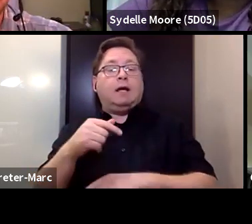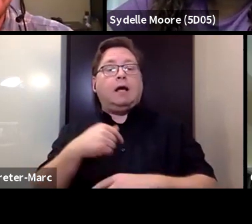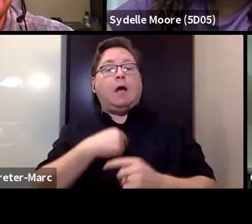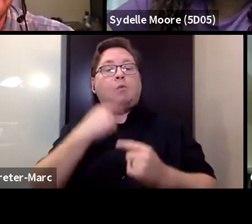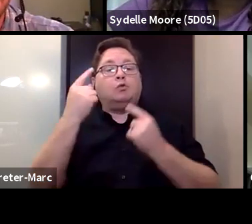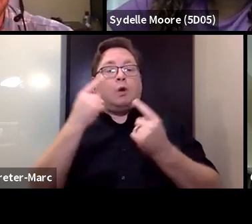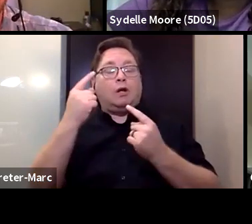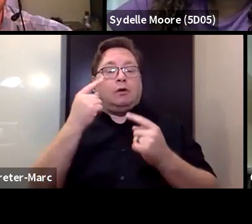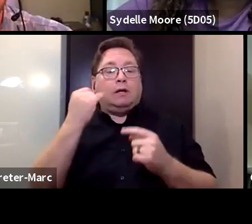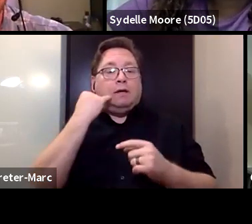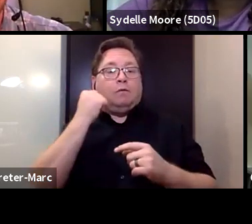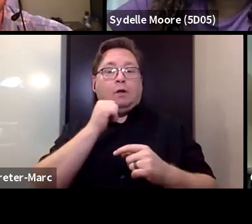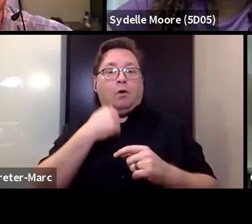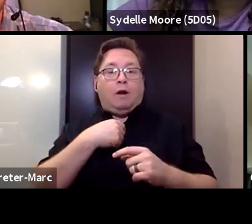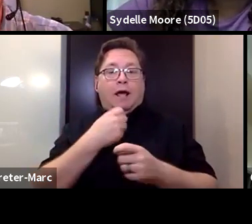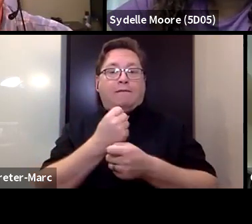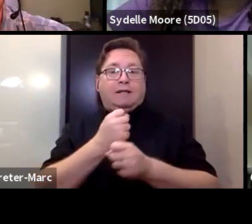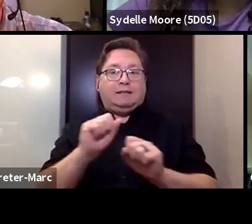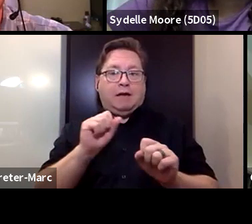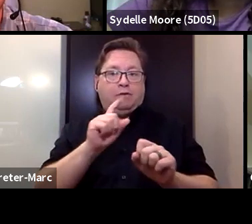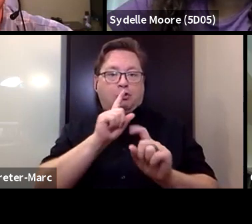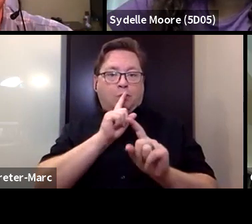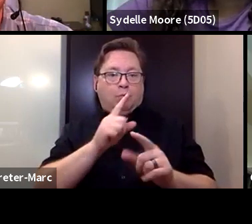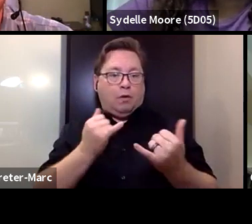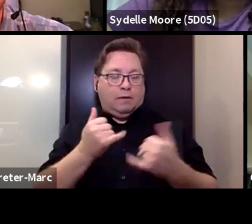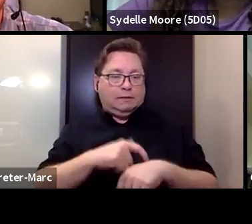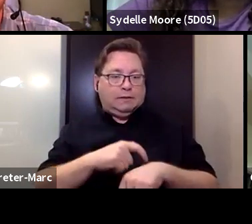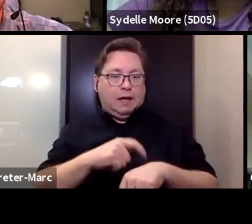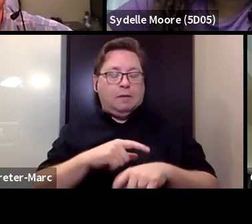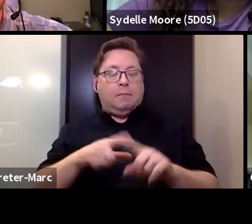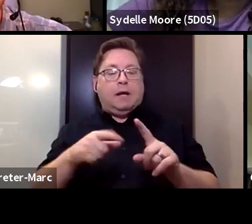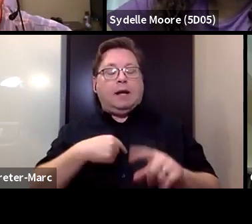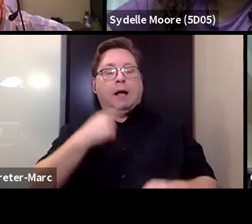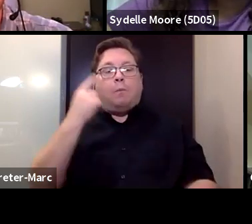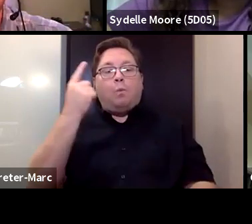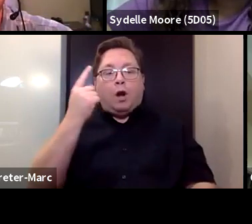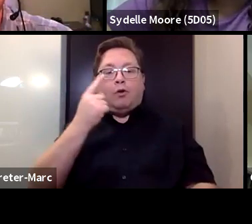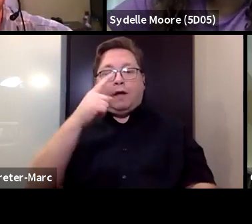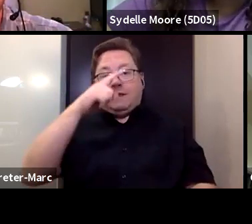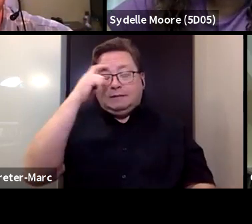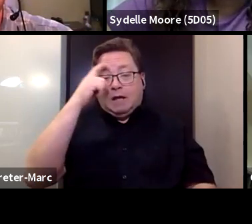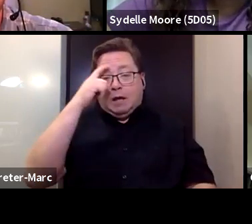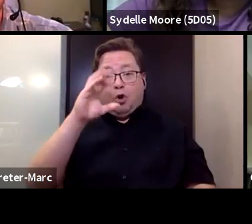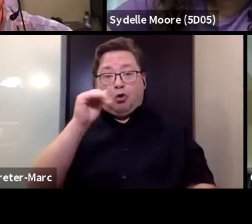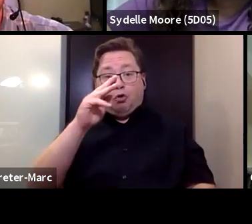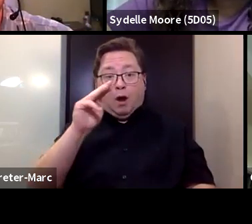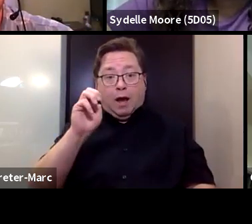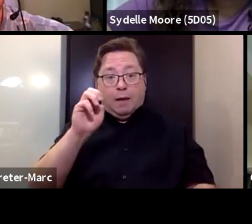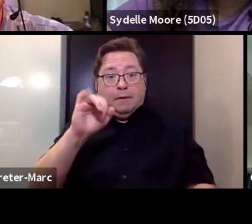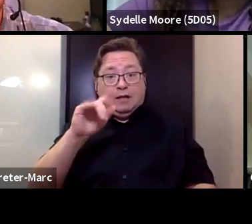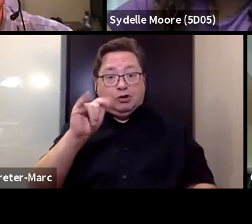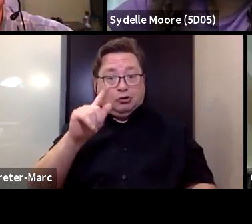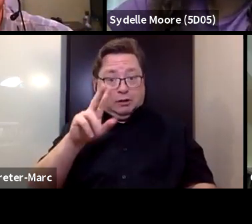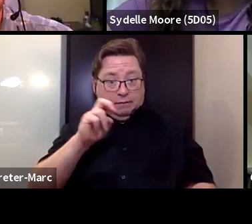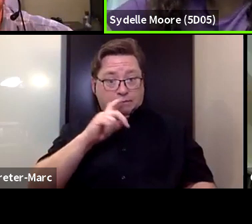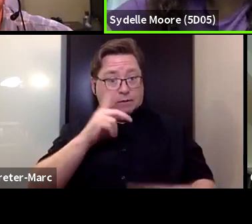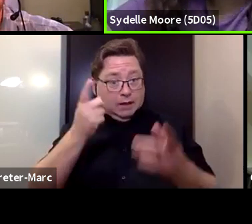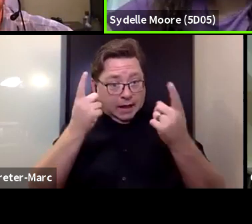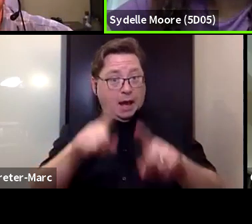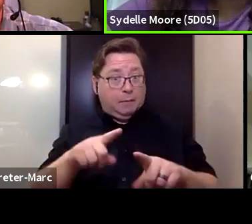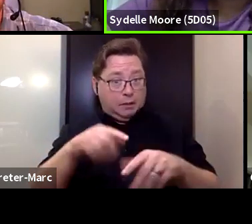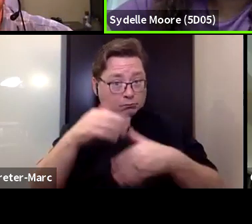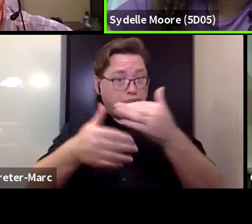don't have a safety report this time, but I'm actually wondering, the Summer Crime Initiative is in effect, correct?